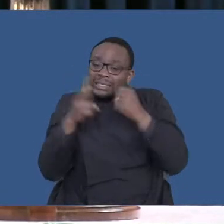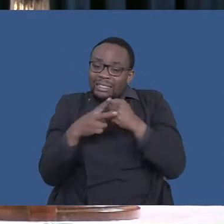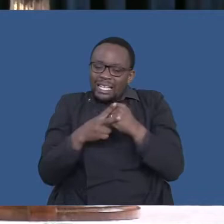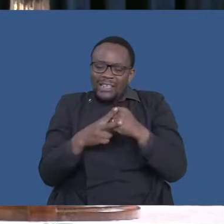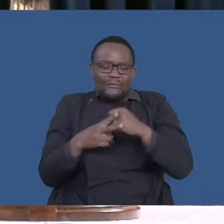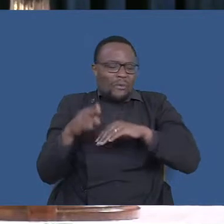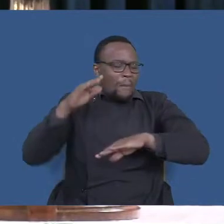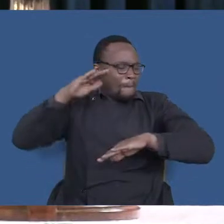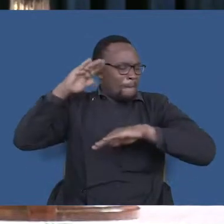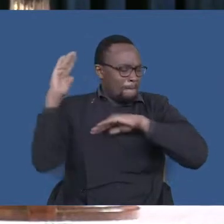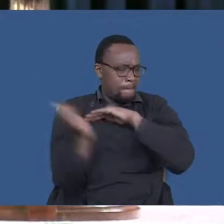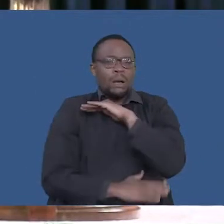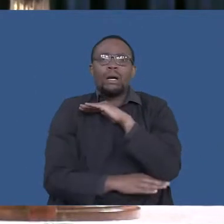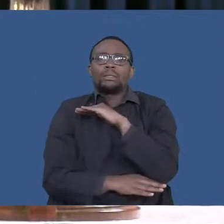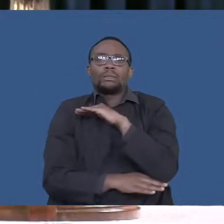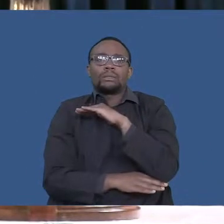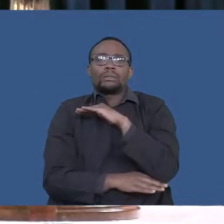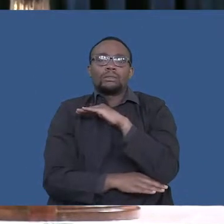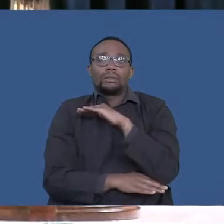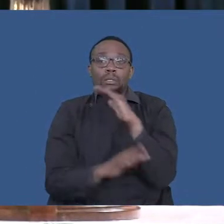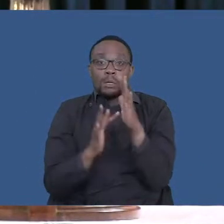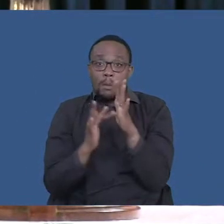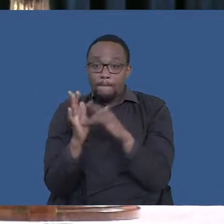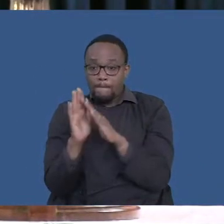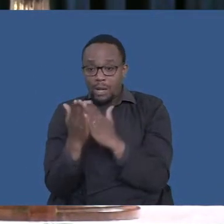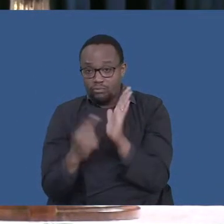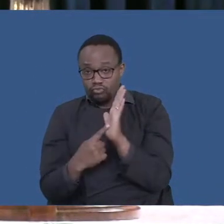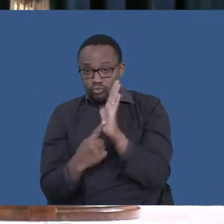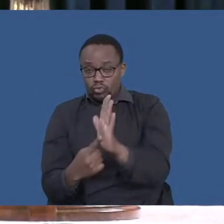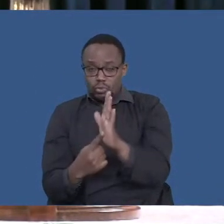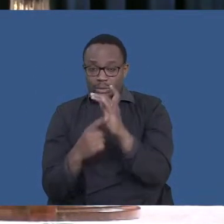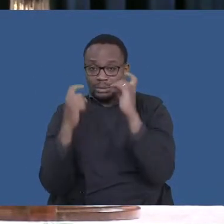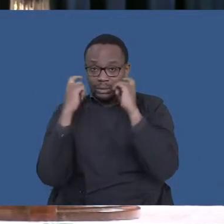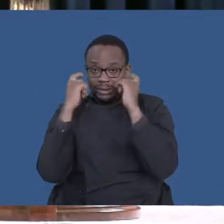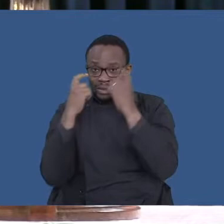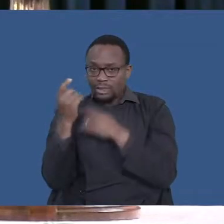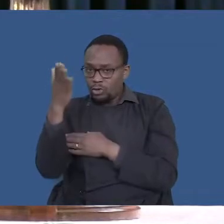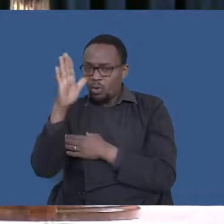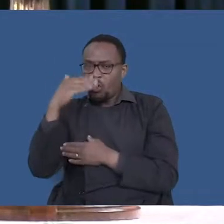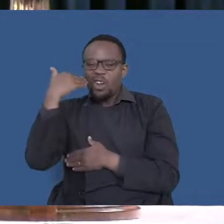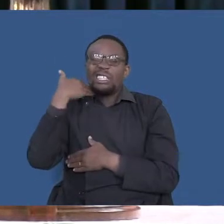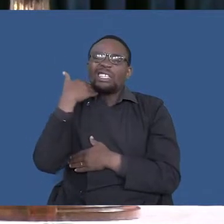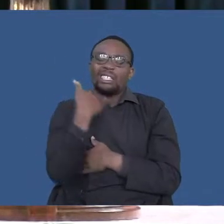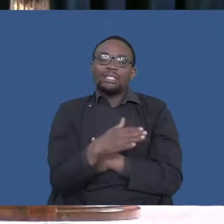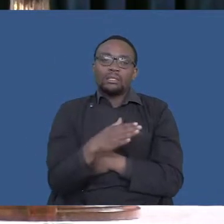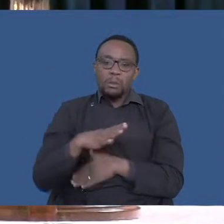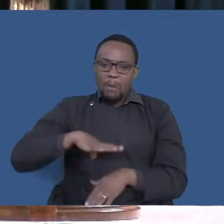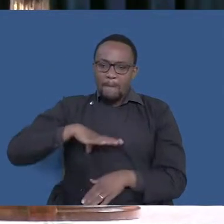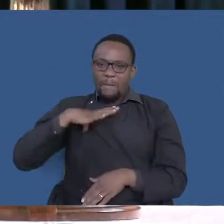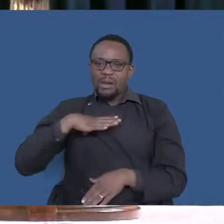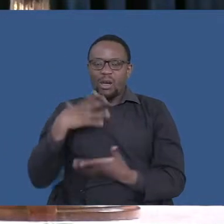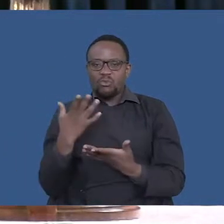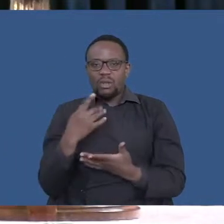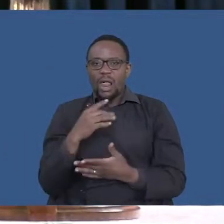And he outlines, and the scripture outlines these sins that God hates: a proud look, a